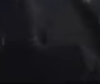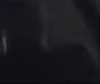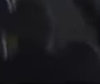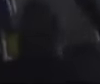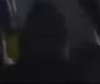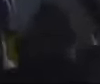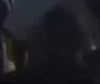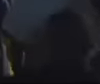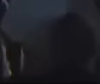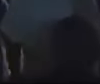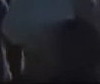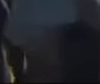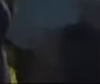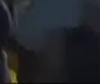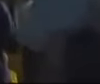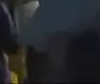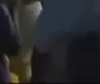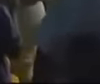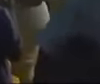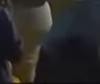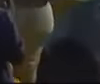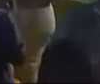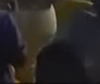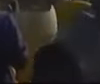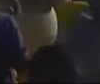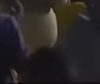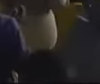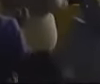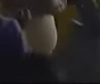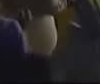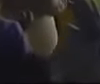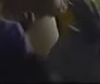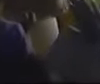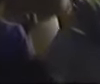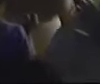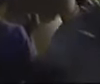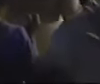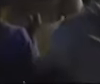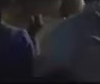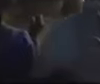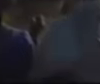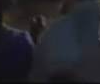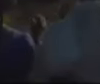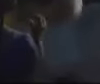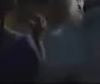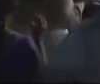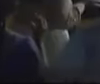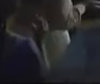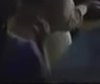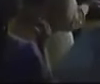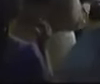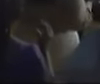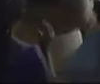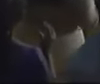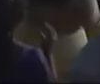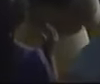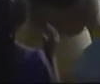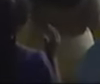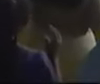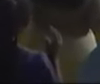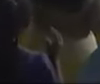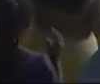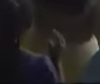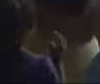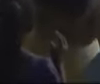the count of three, now listen to the instruction. At the count of three, you are going to shout Jesus three times. Once I